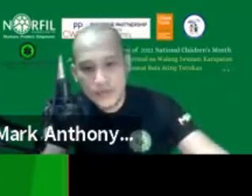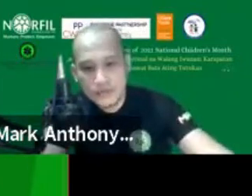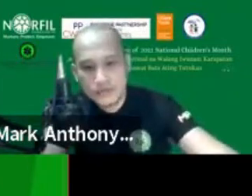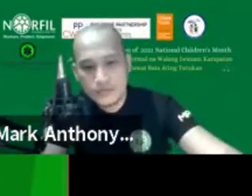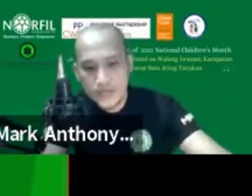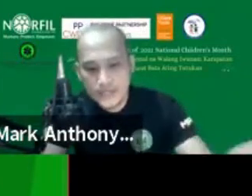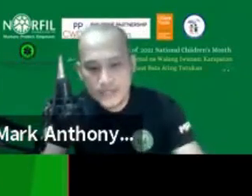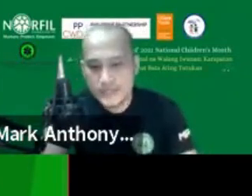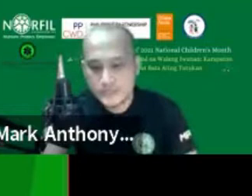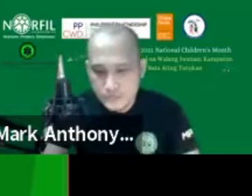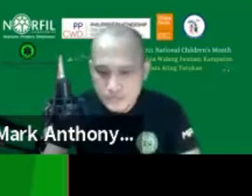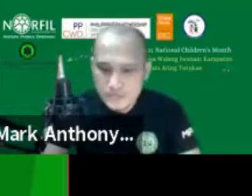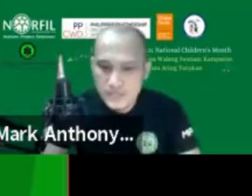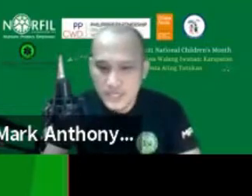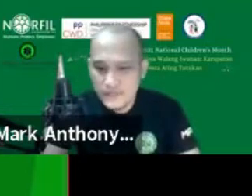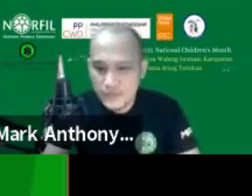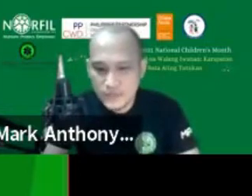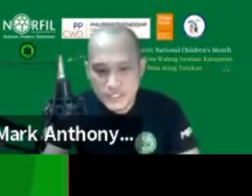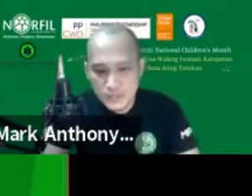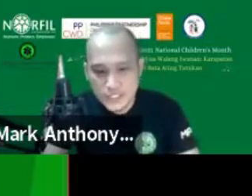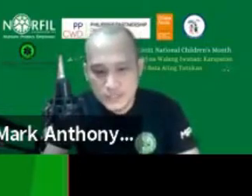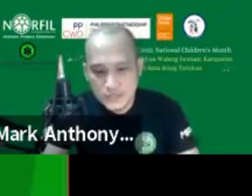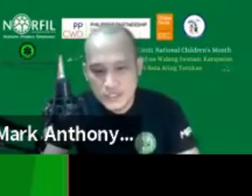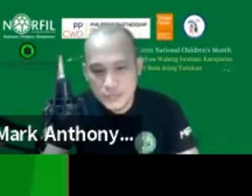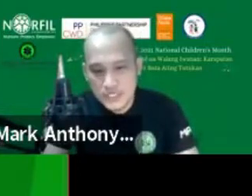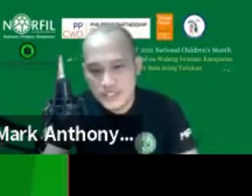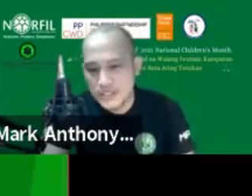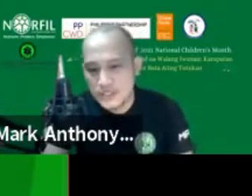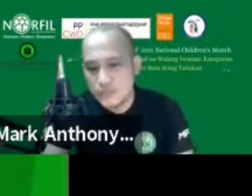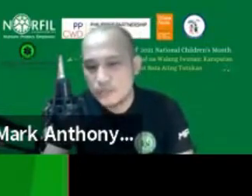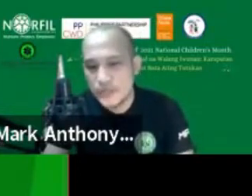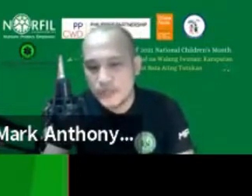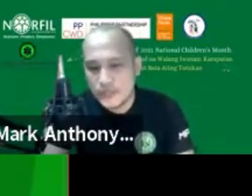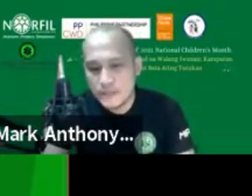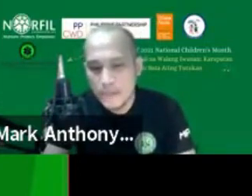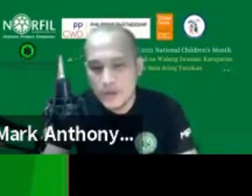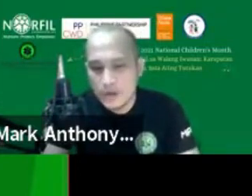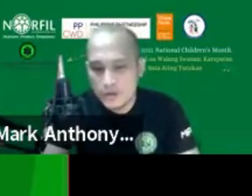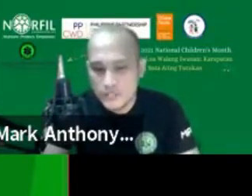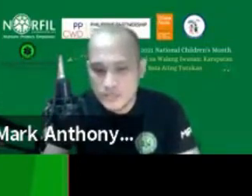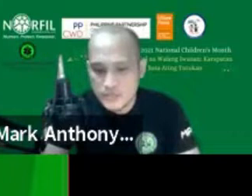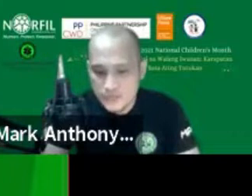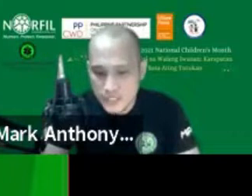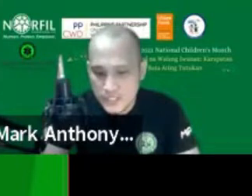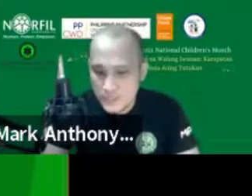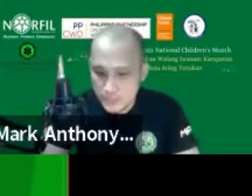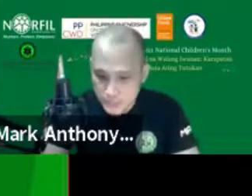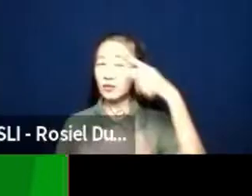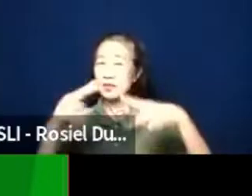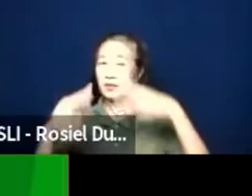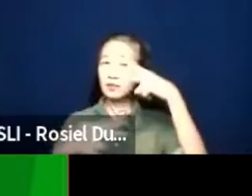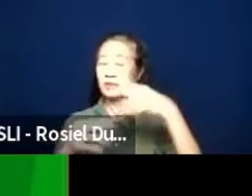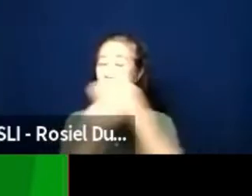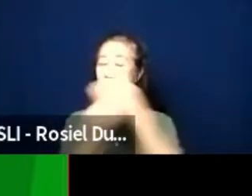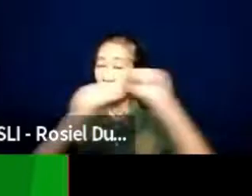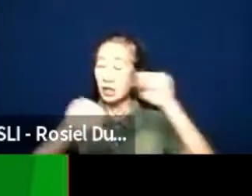intro about my advocacy. The Autism Response PH is the sole pioneer on autism safety in the